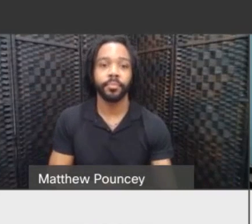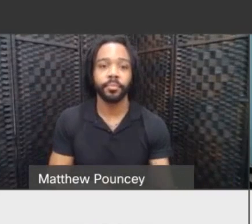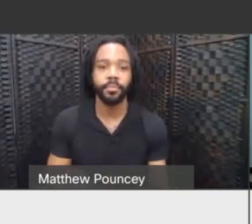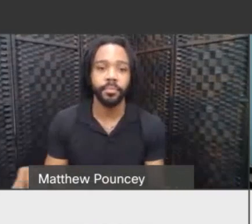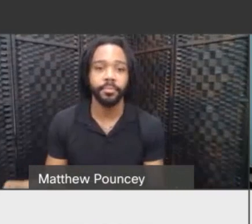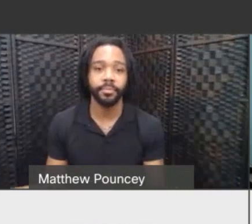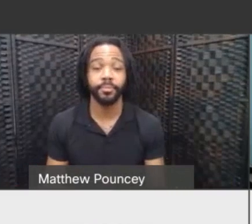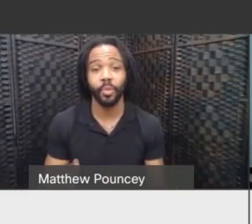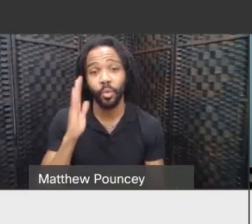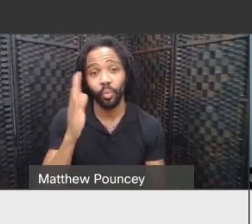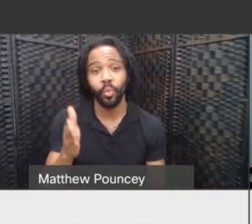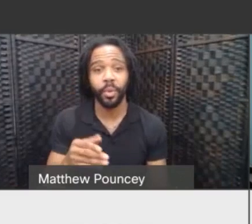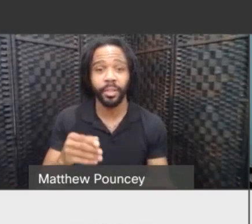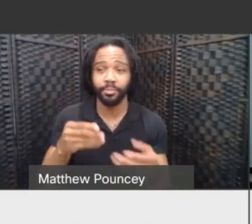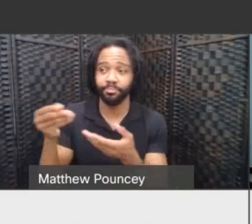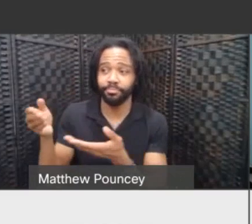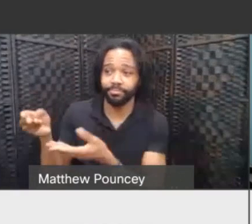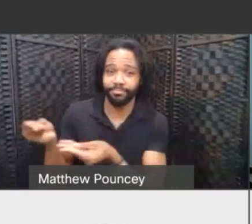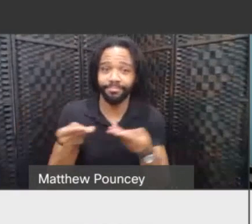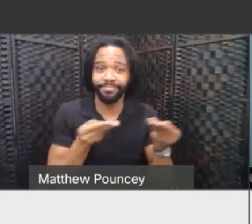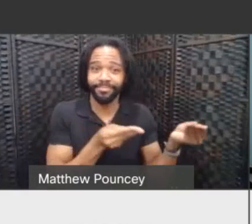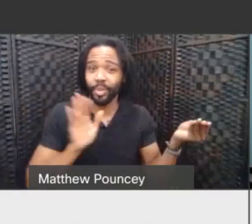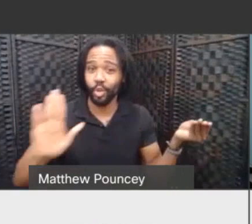we'll communicate your concerns to Beam.